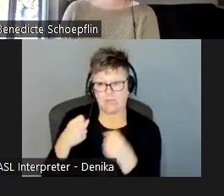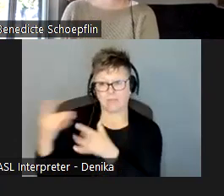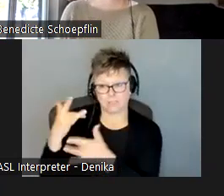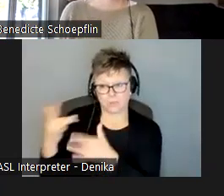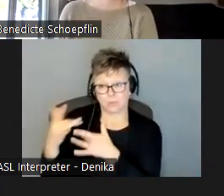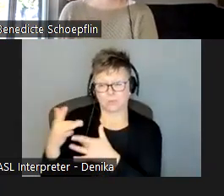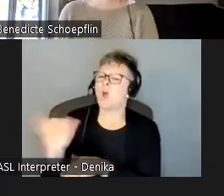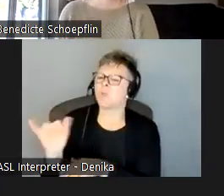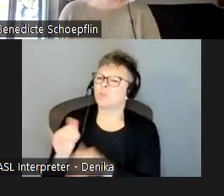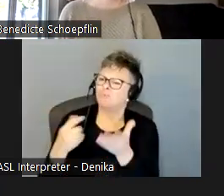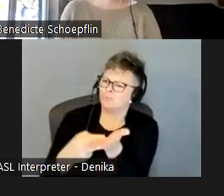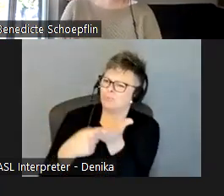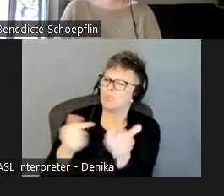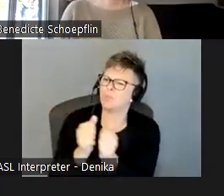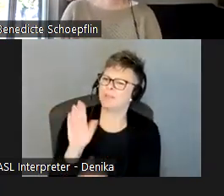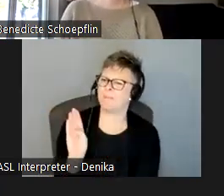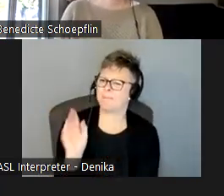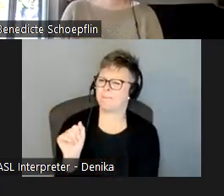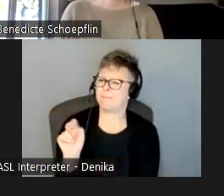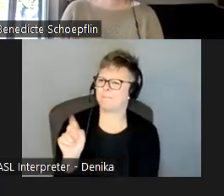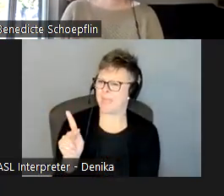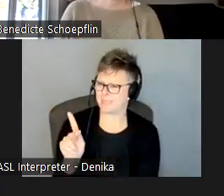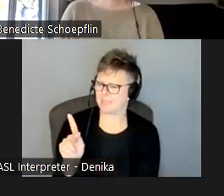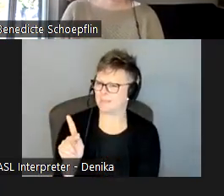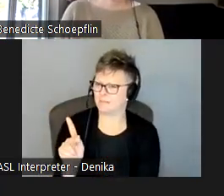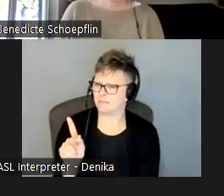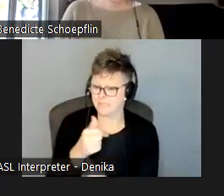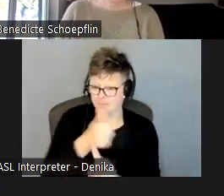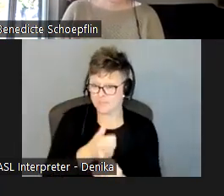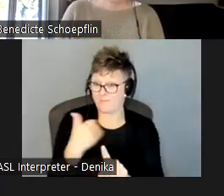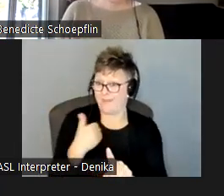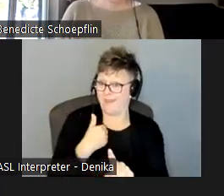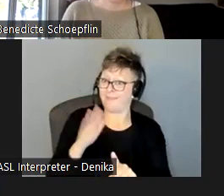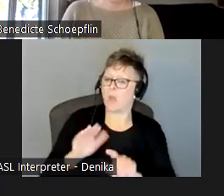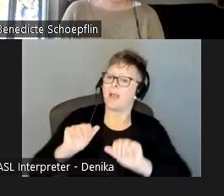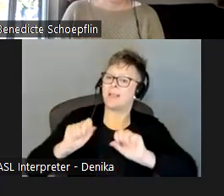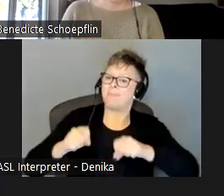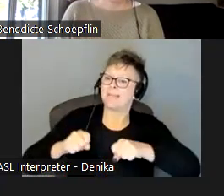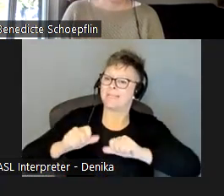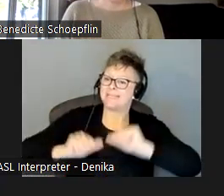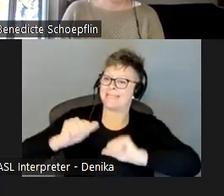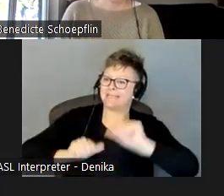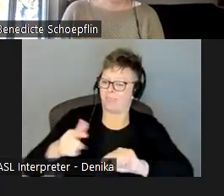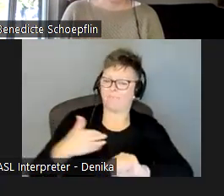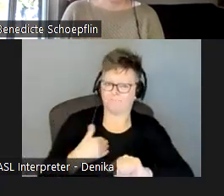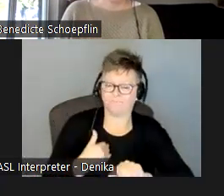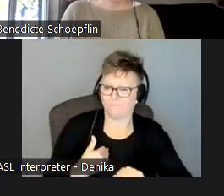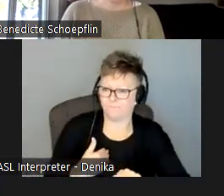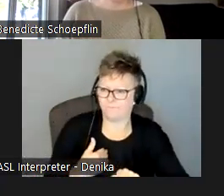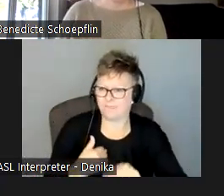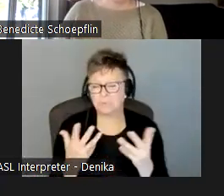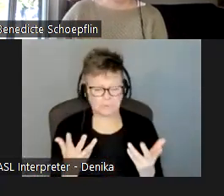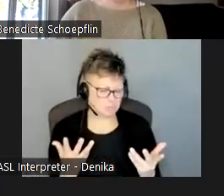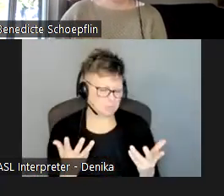it as well, because I believe that the banks also have their own capacity assessment that they can do. But then